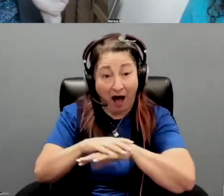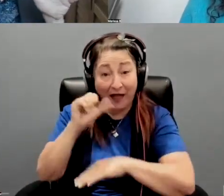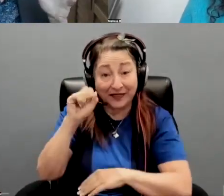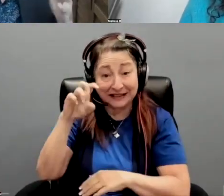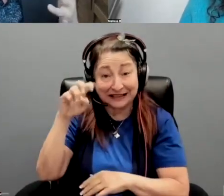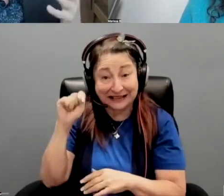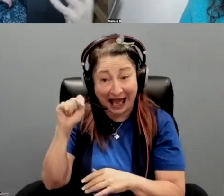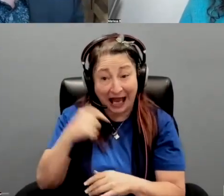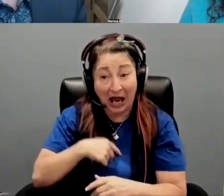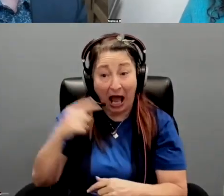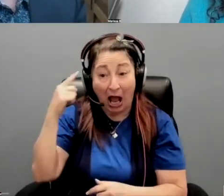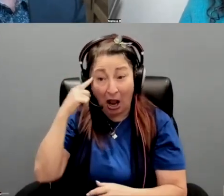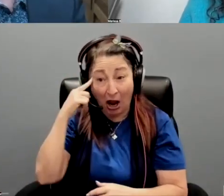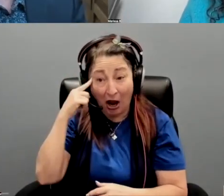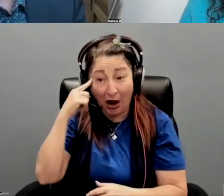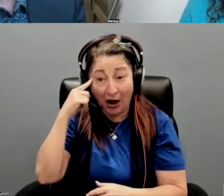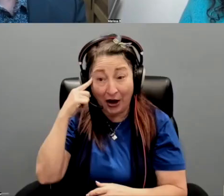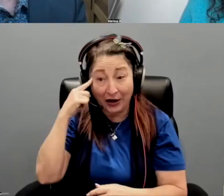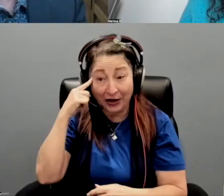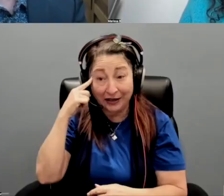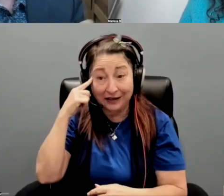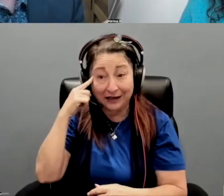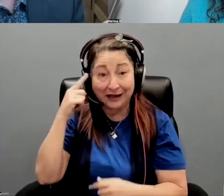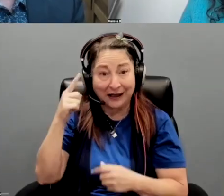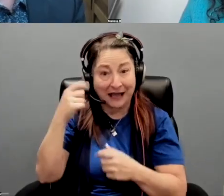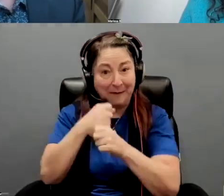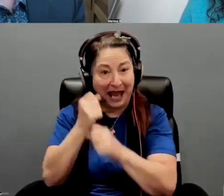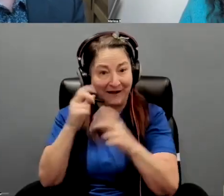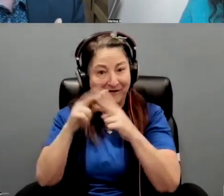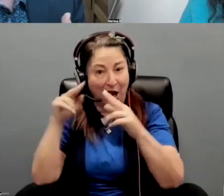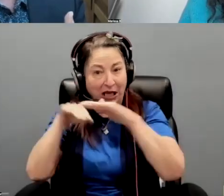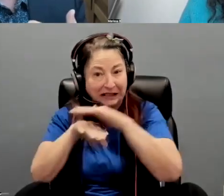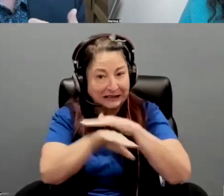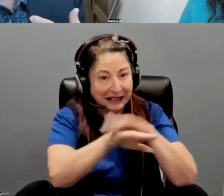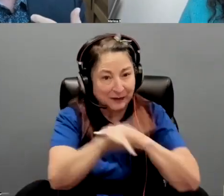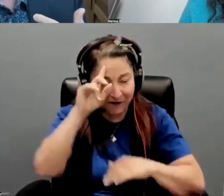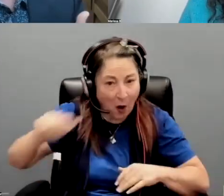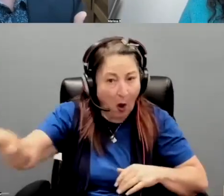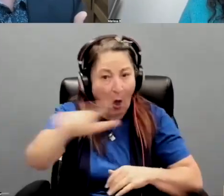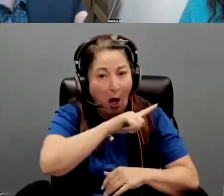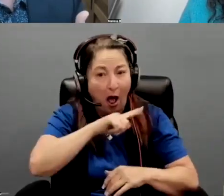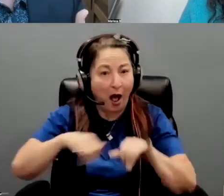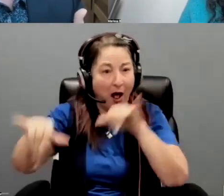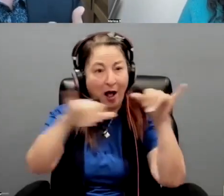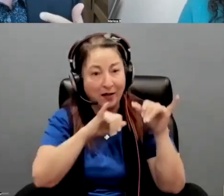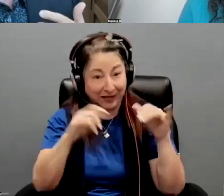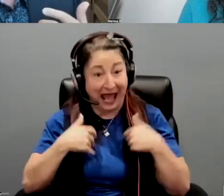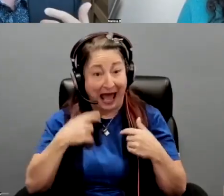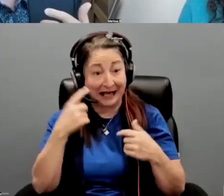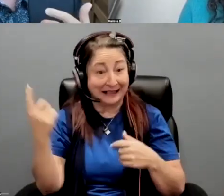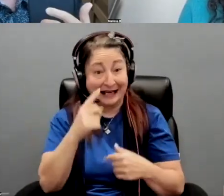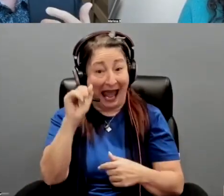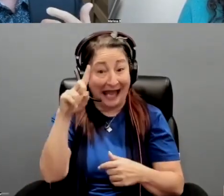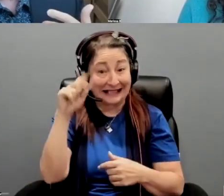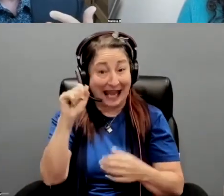was they made it very accessible for everyone with an accessible coordinator. I read